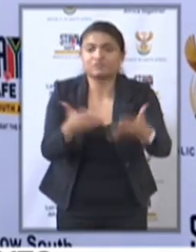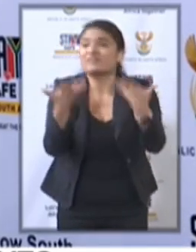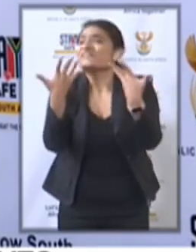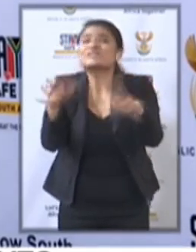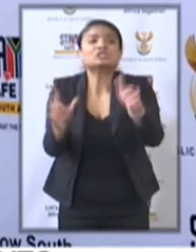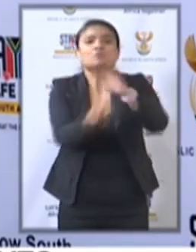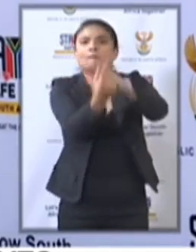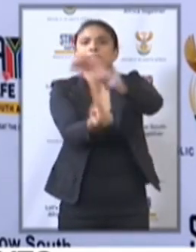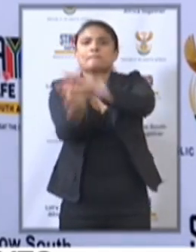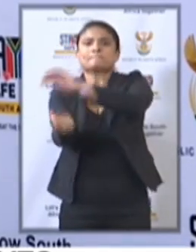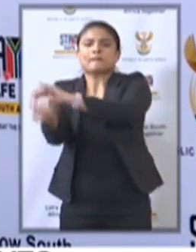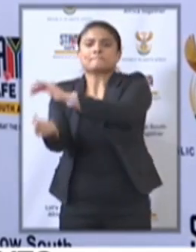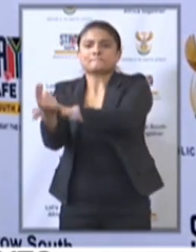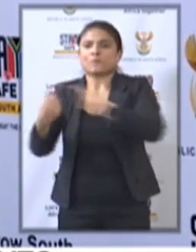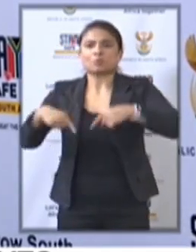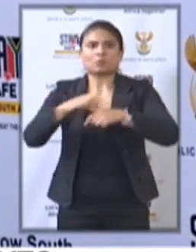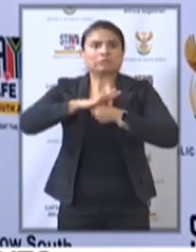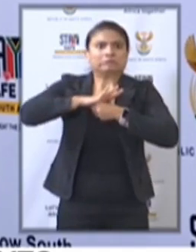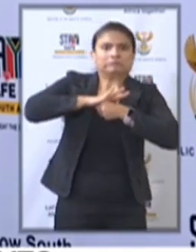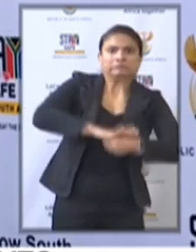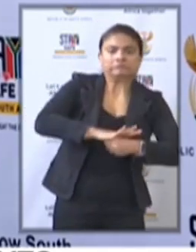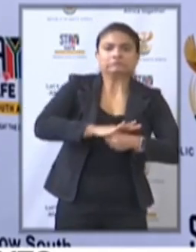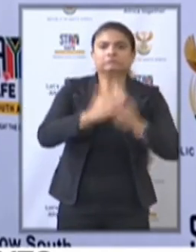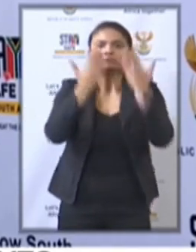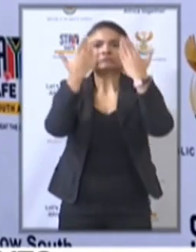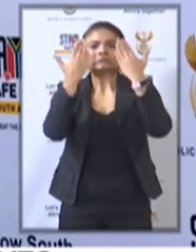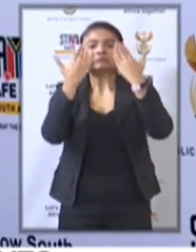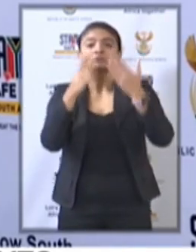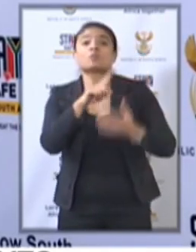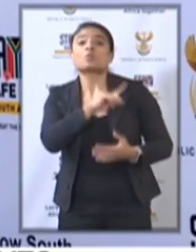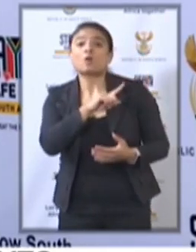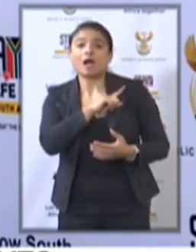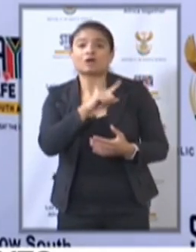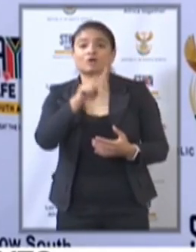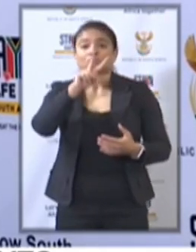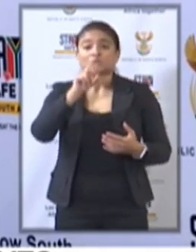have pressure for the 2021 academic year.